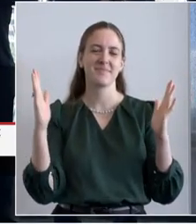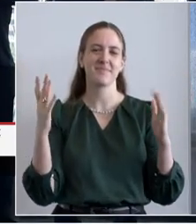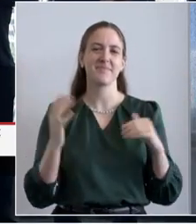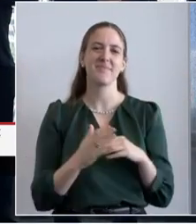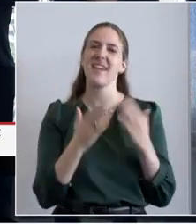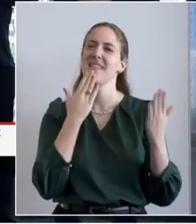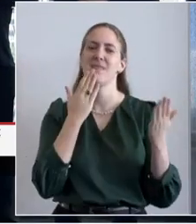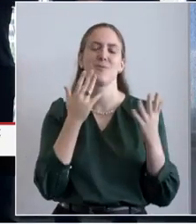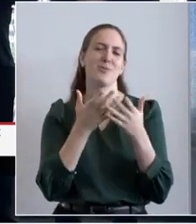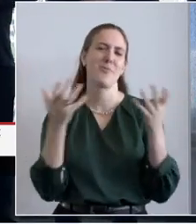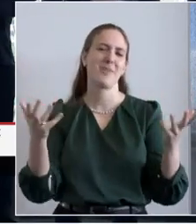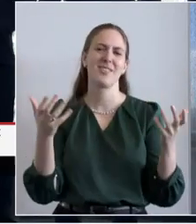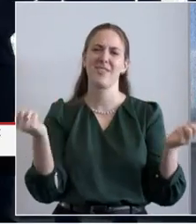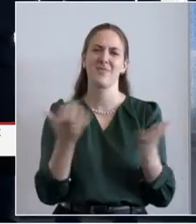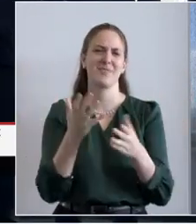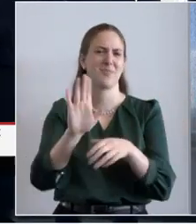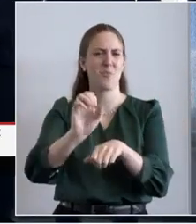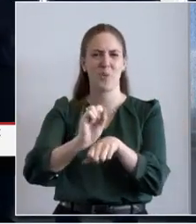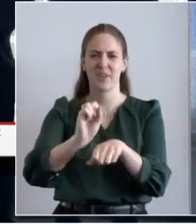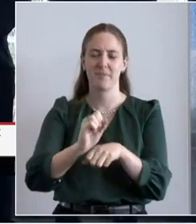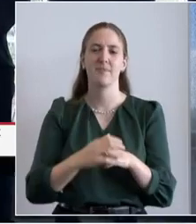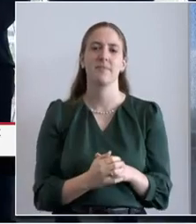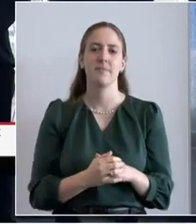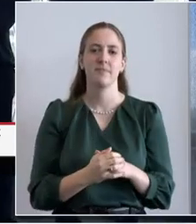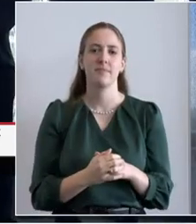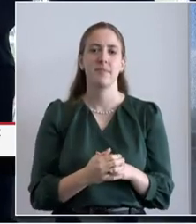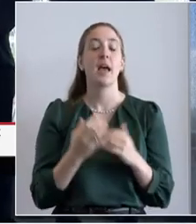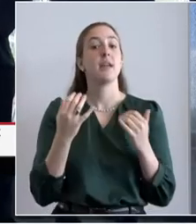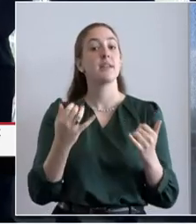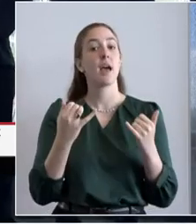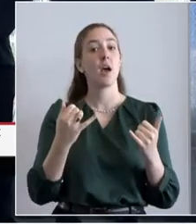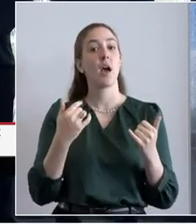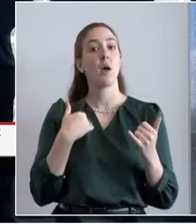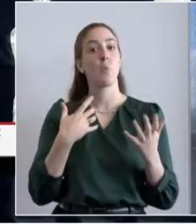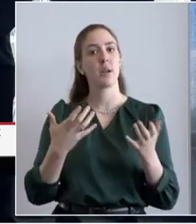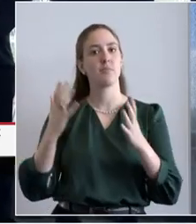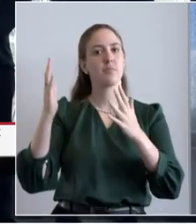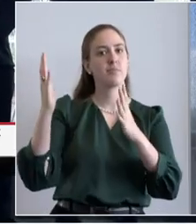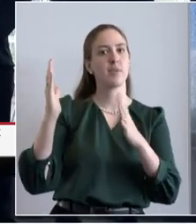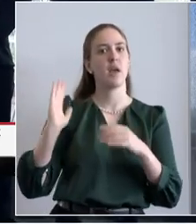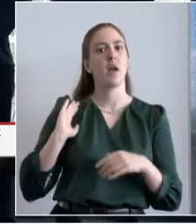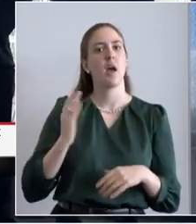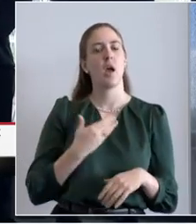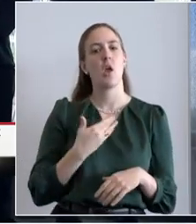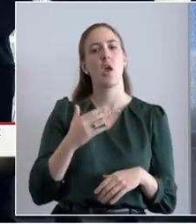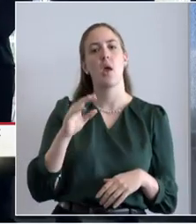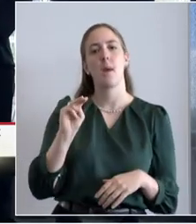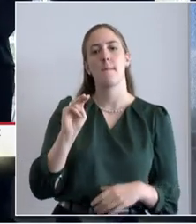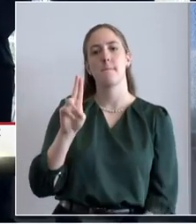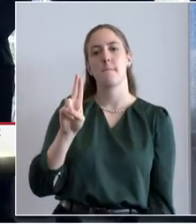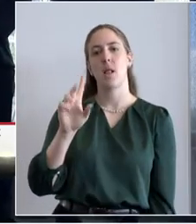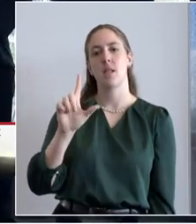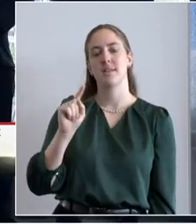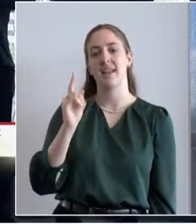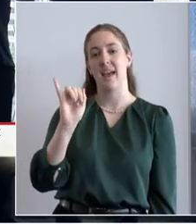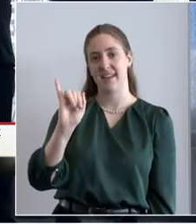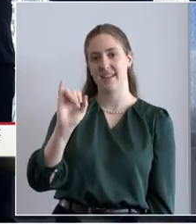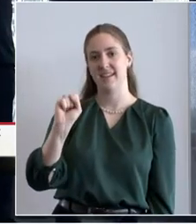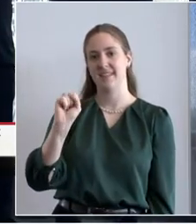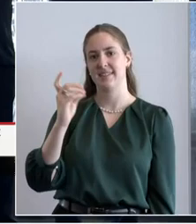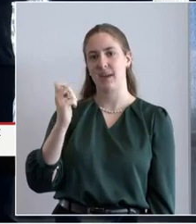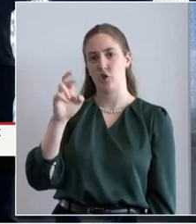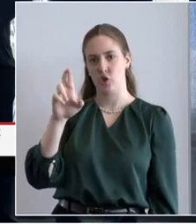Thank you so much for everything that you do. And lastly, I want to applaud our multi-sector advisory board, who gives us